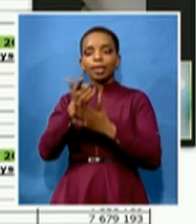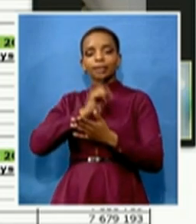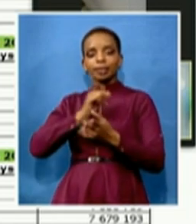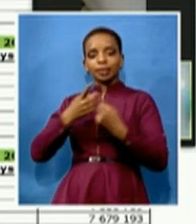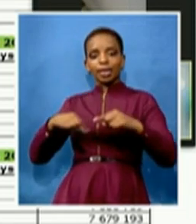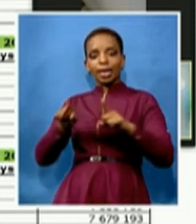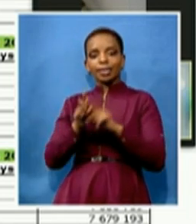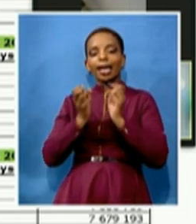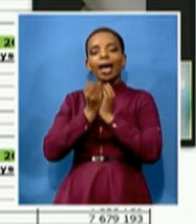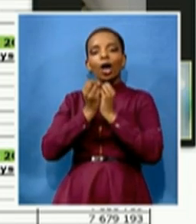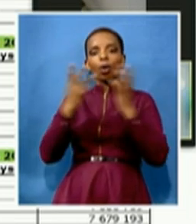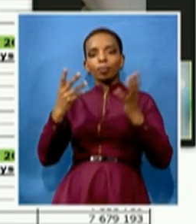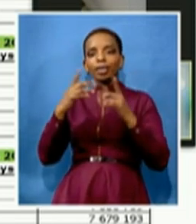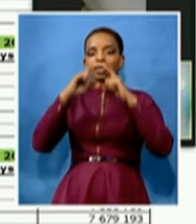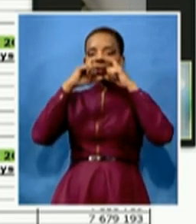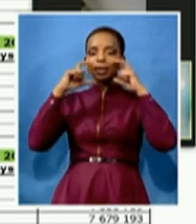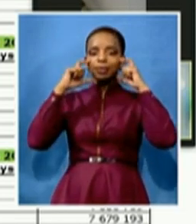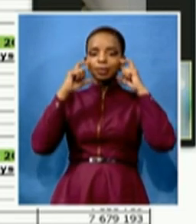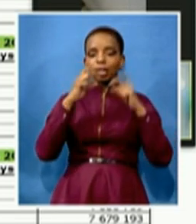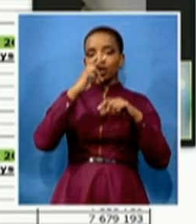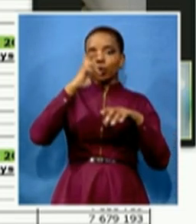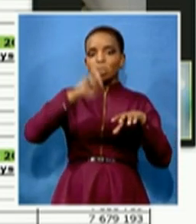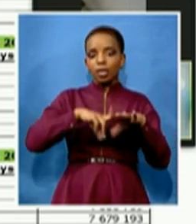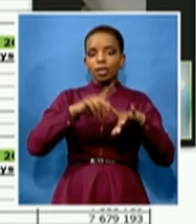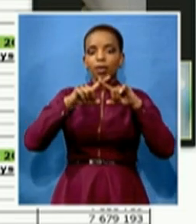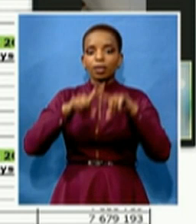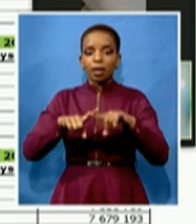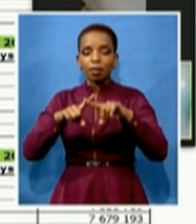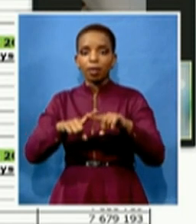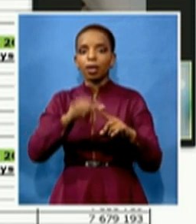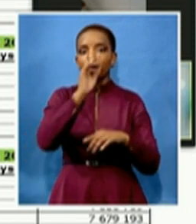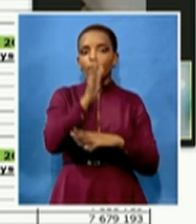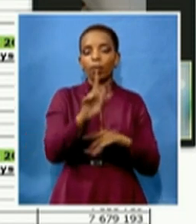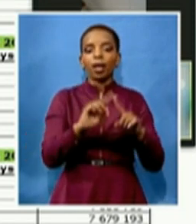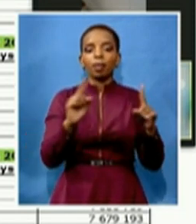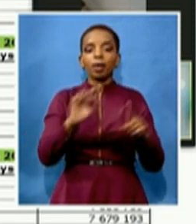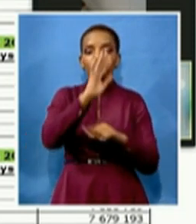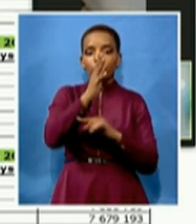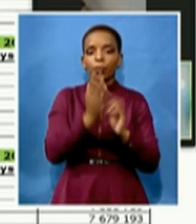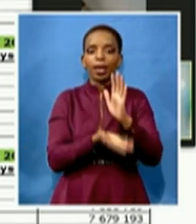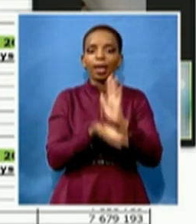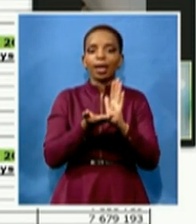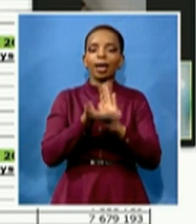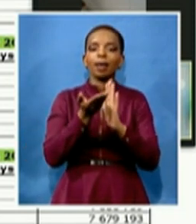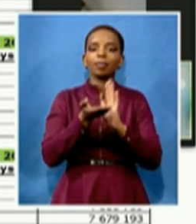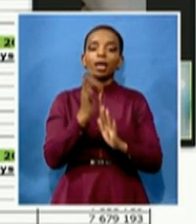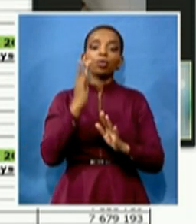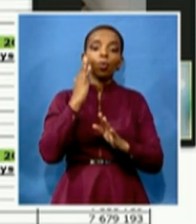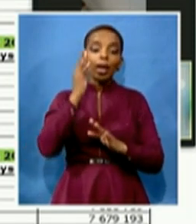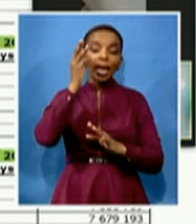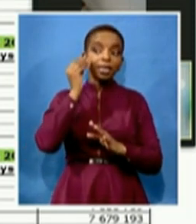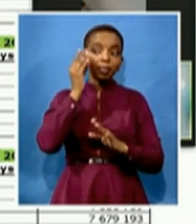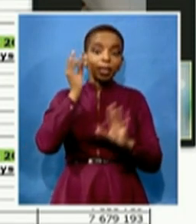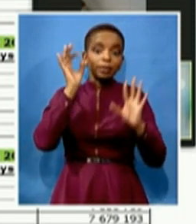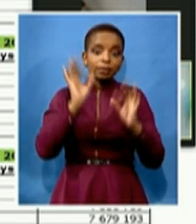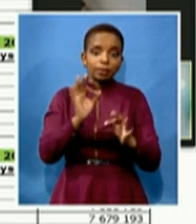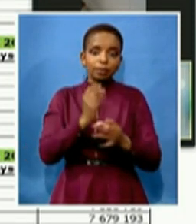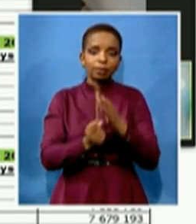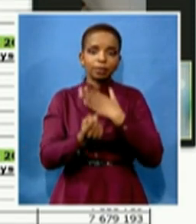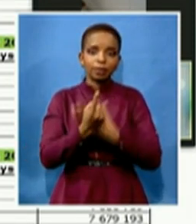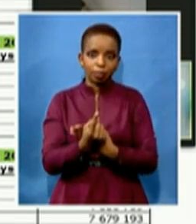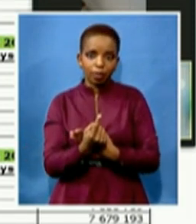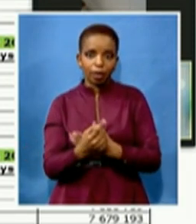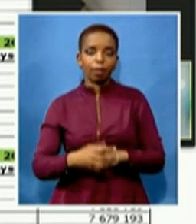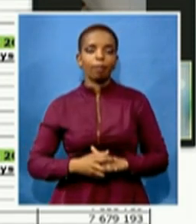being updated, allowing for the actual experience that we're seeing. When we model this out, we can